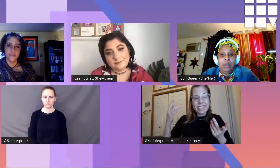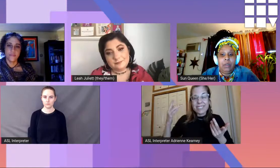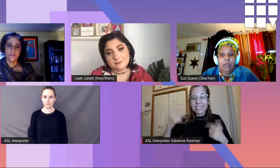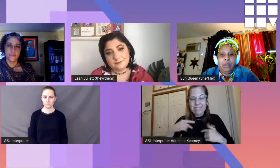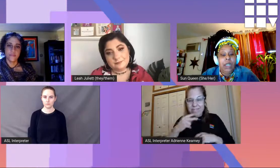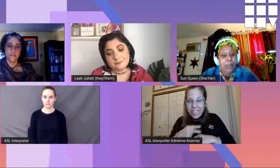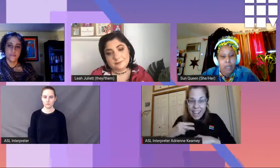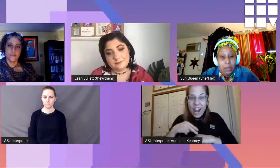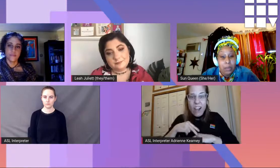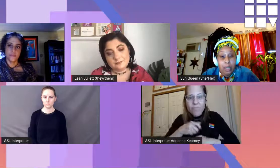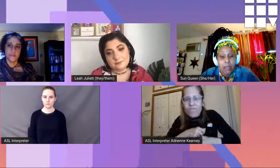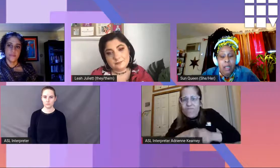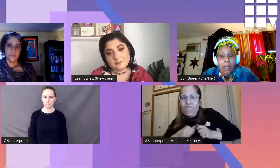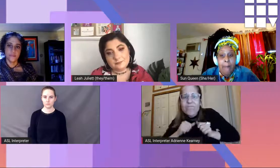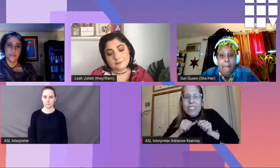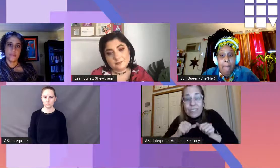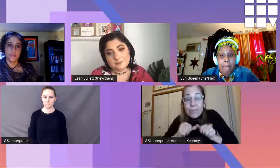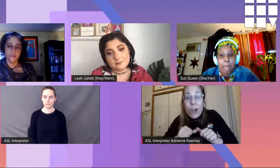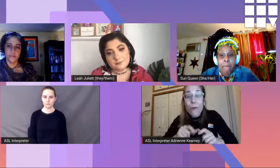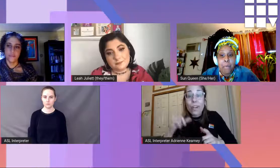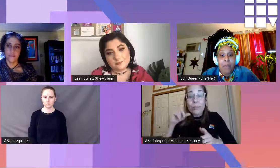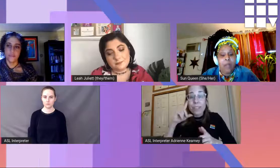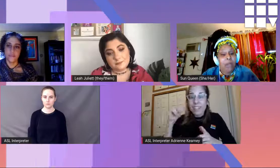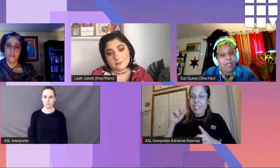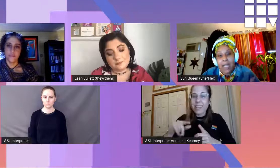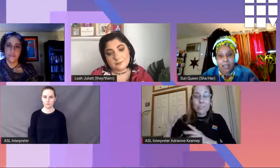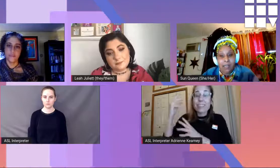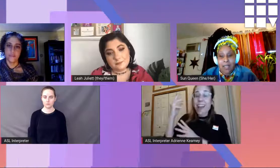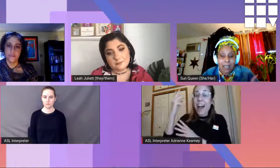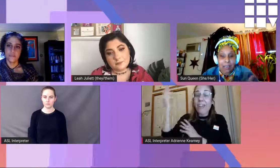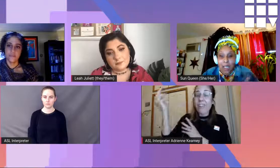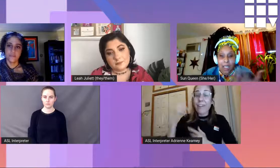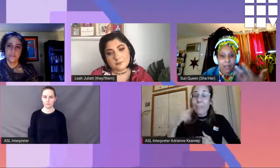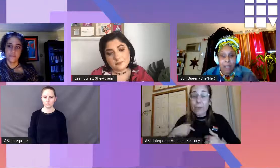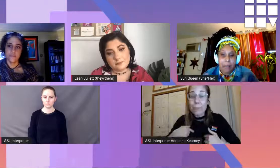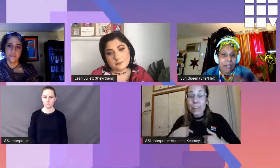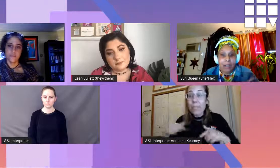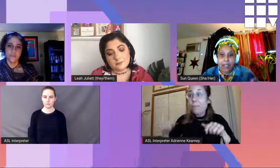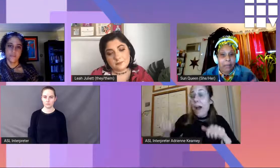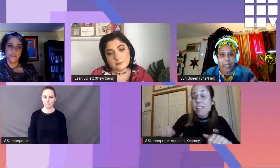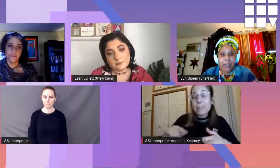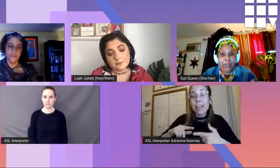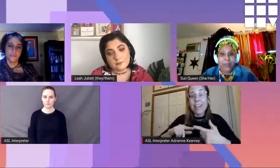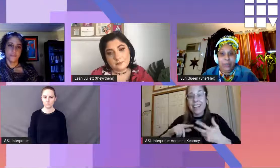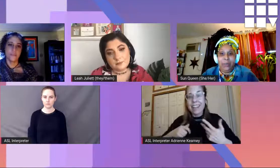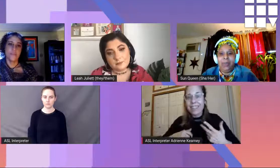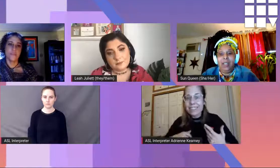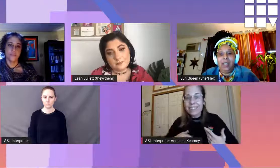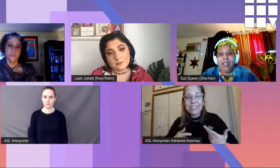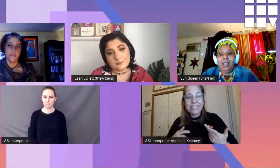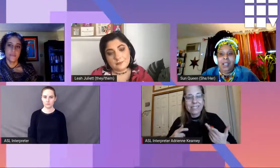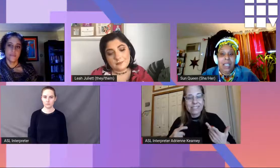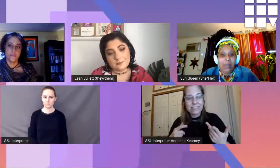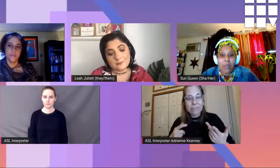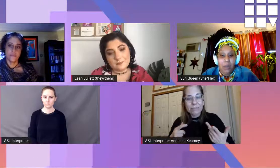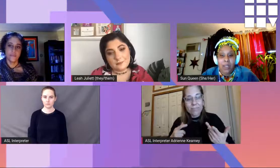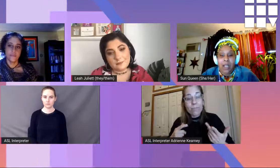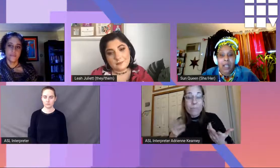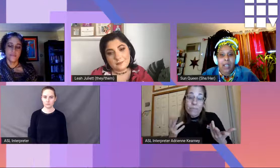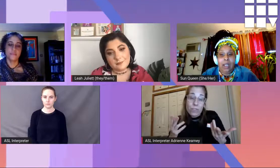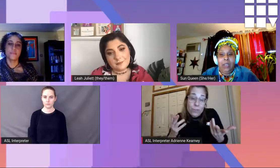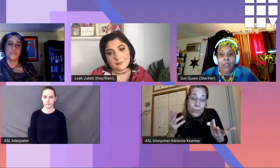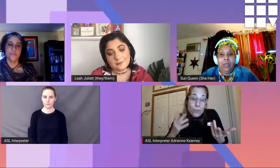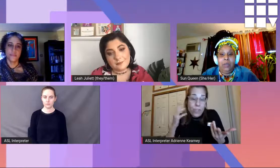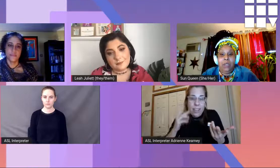to keep going. And right, that's like embedded in me to to keep